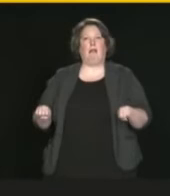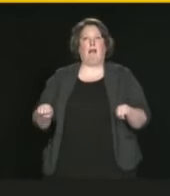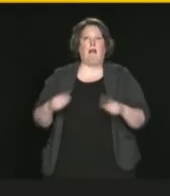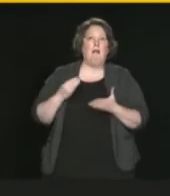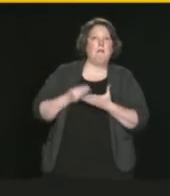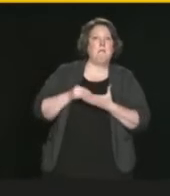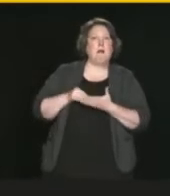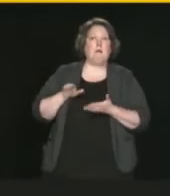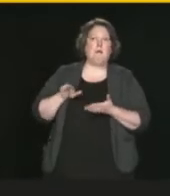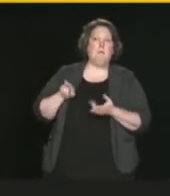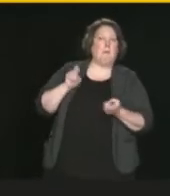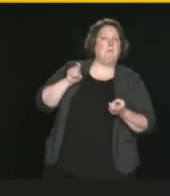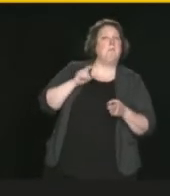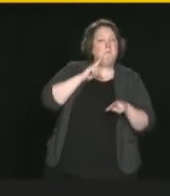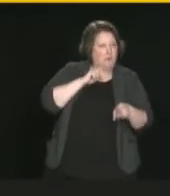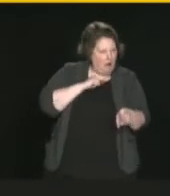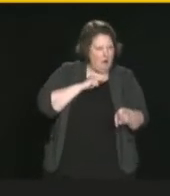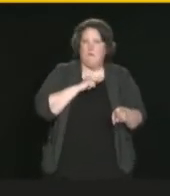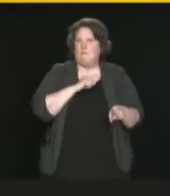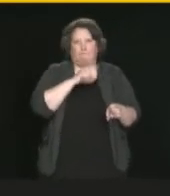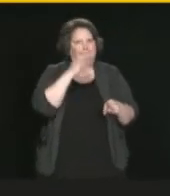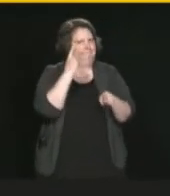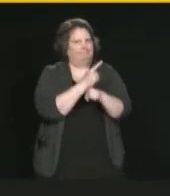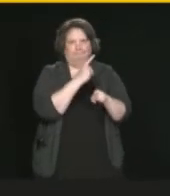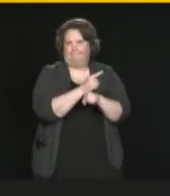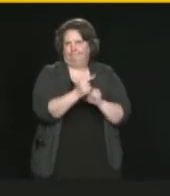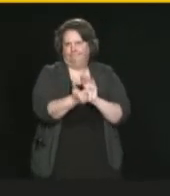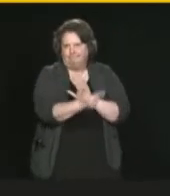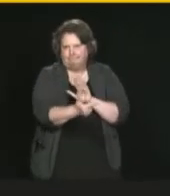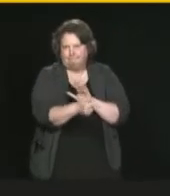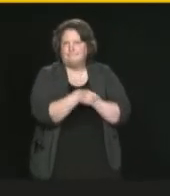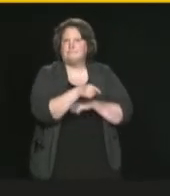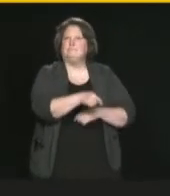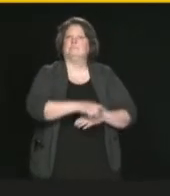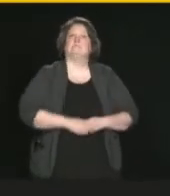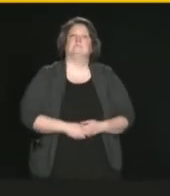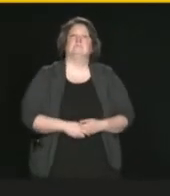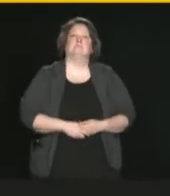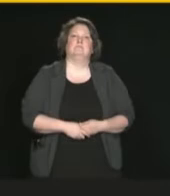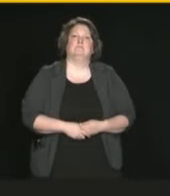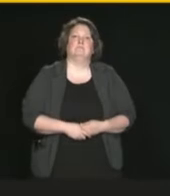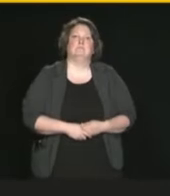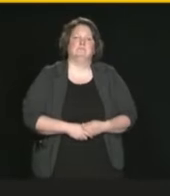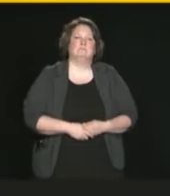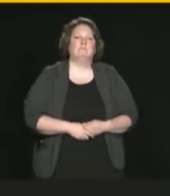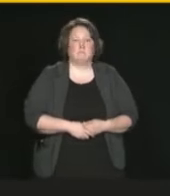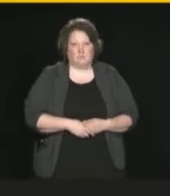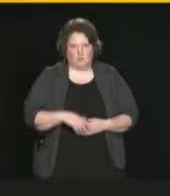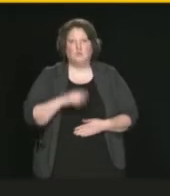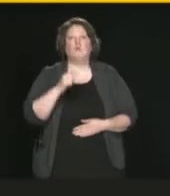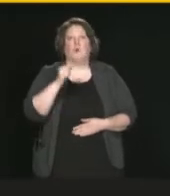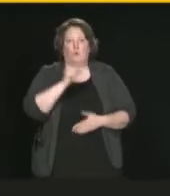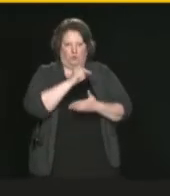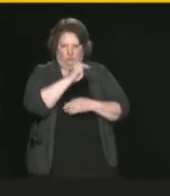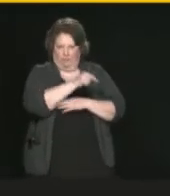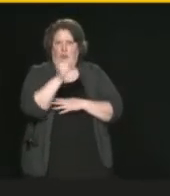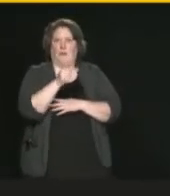to collect this benefit unfairly. And we have to have measures in place to do that about deliberate